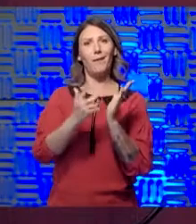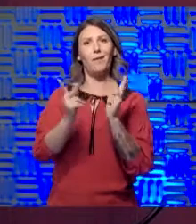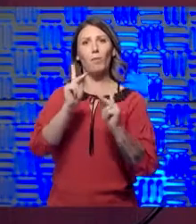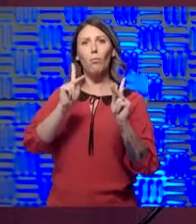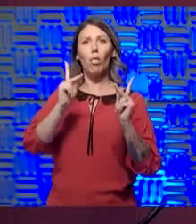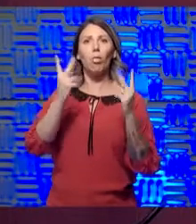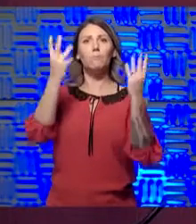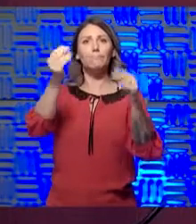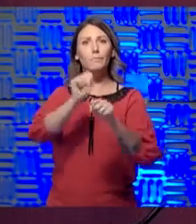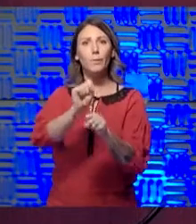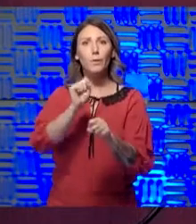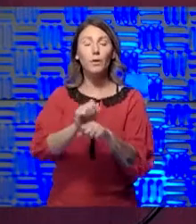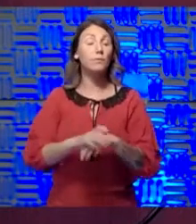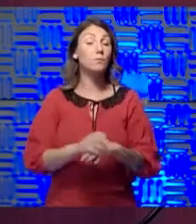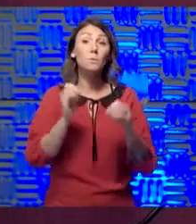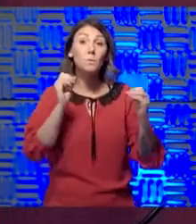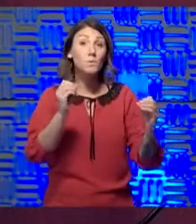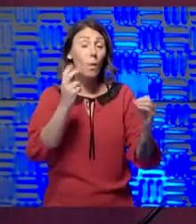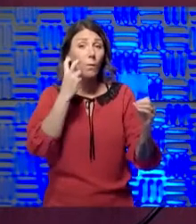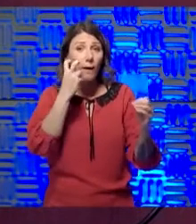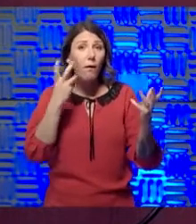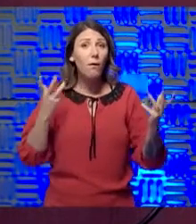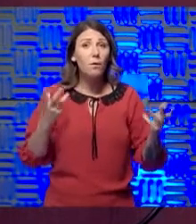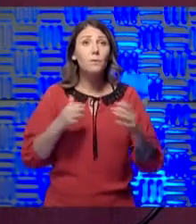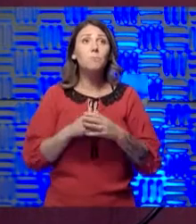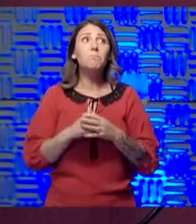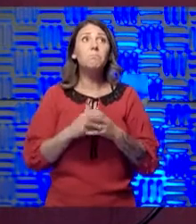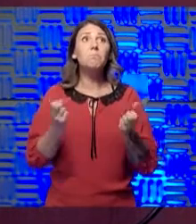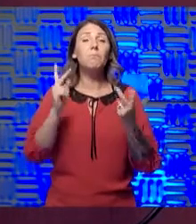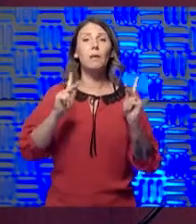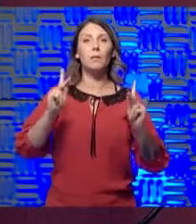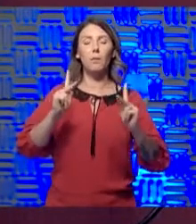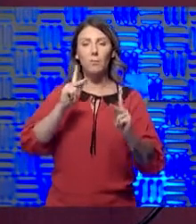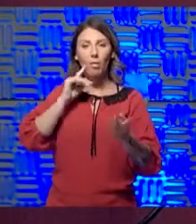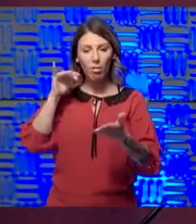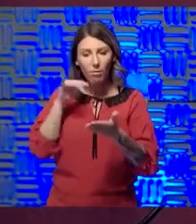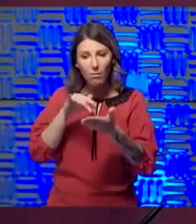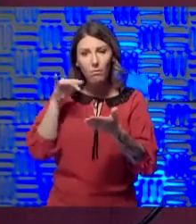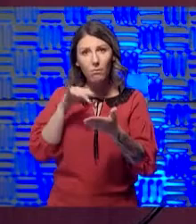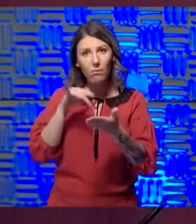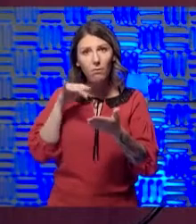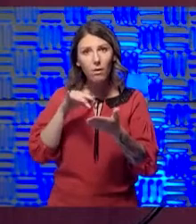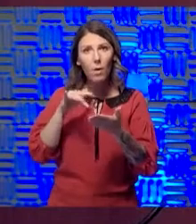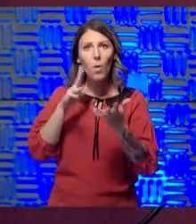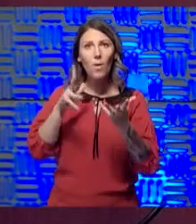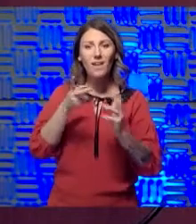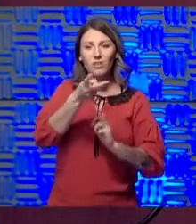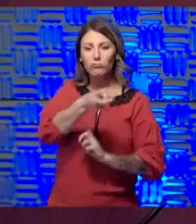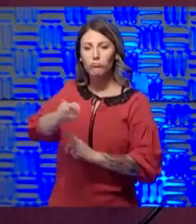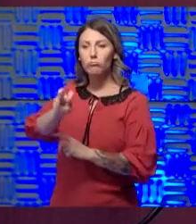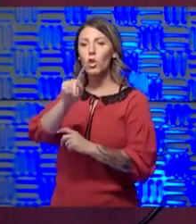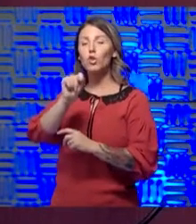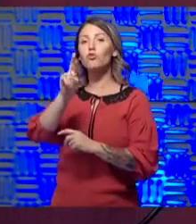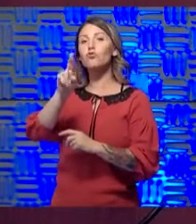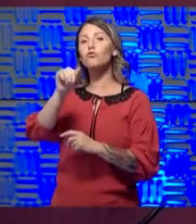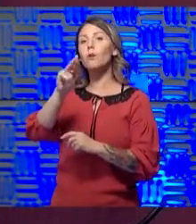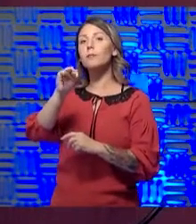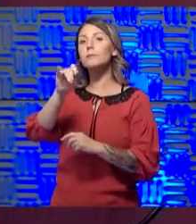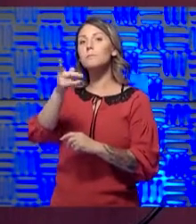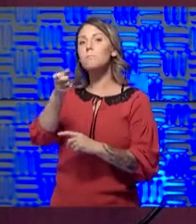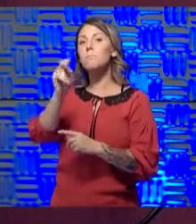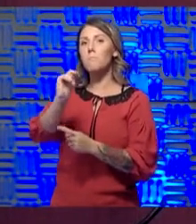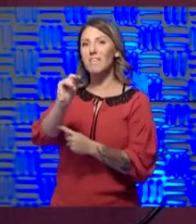that there's no doubt that many of us who have spent a lot of time studying what transmission of the virus